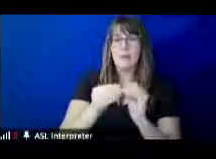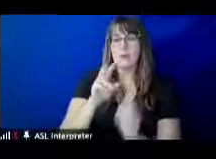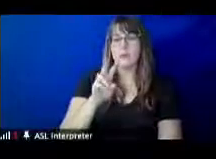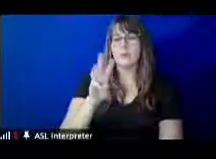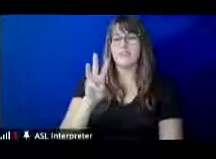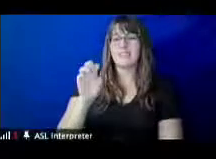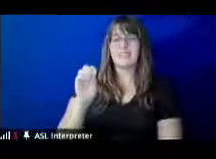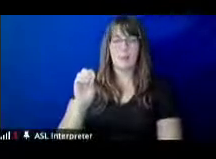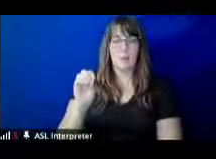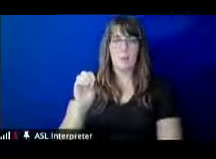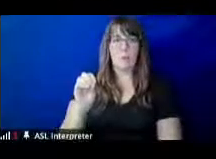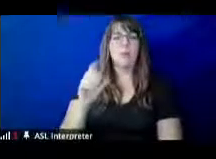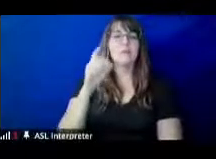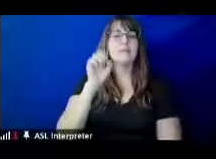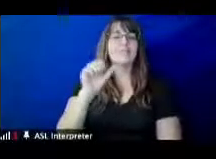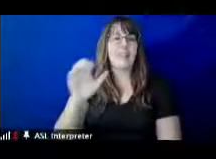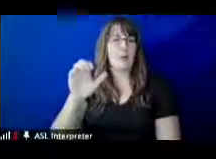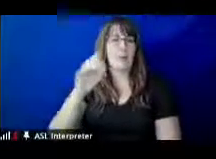Sacramento, California,